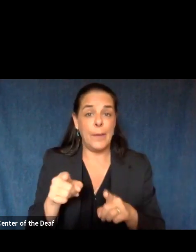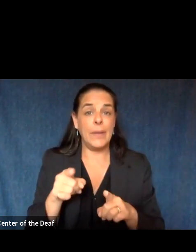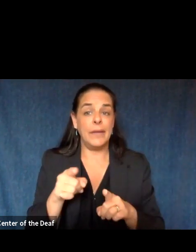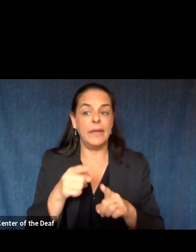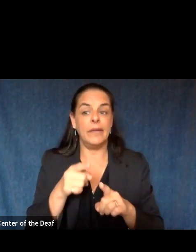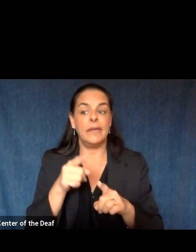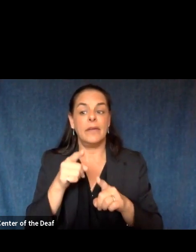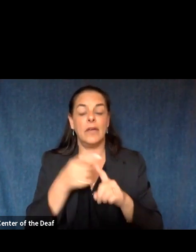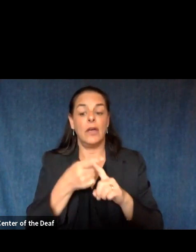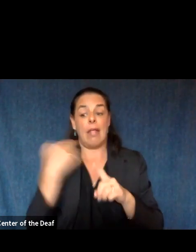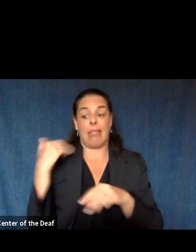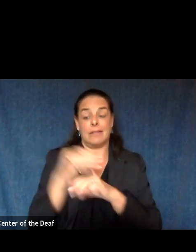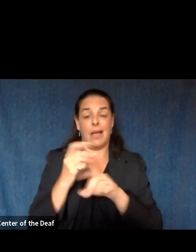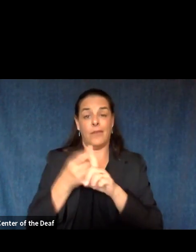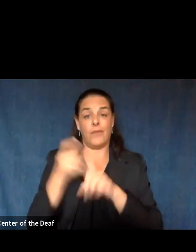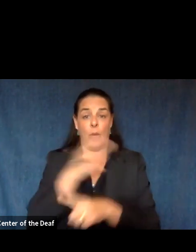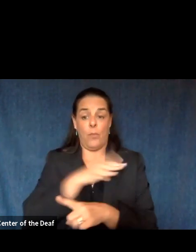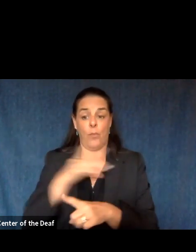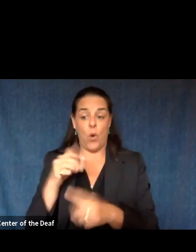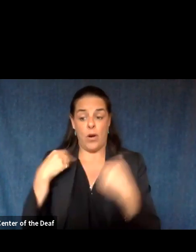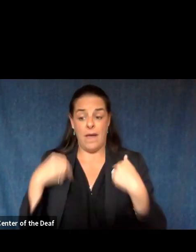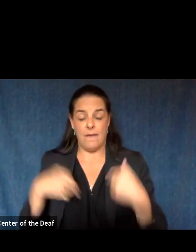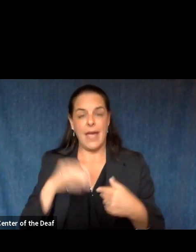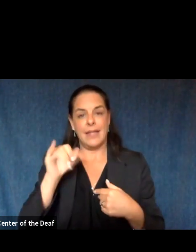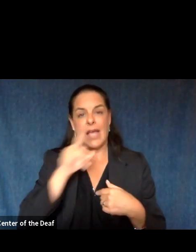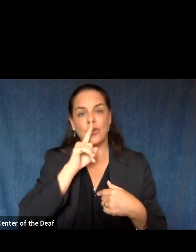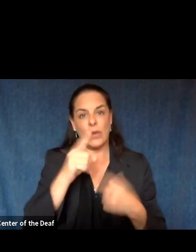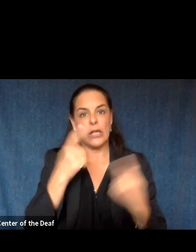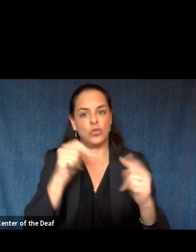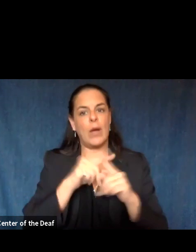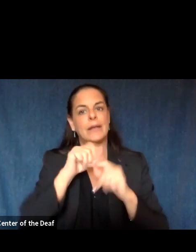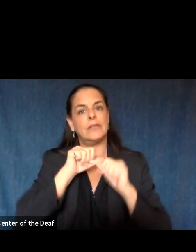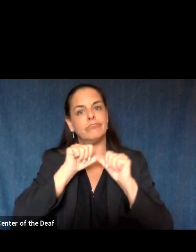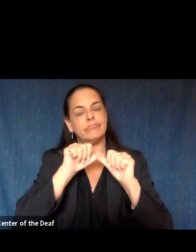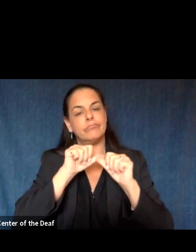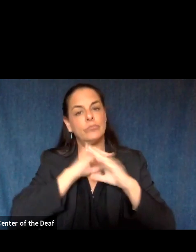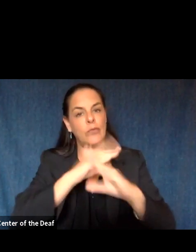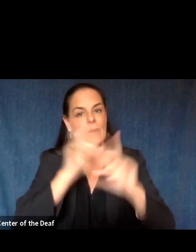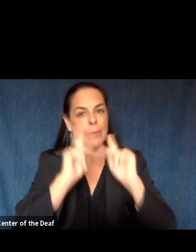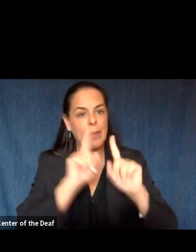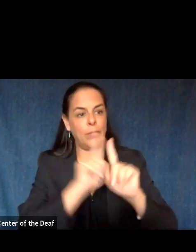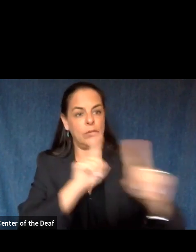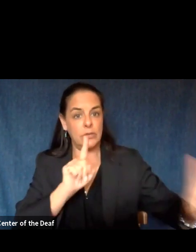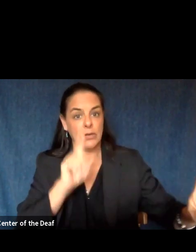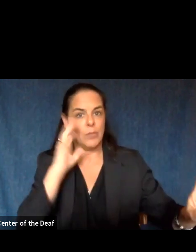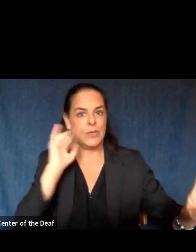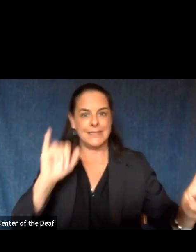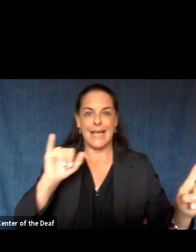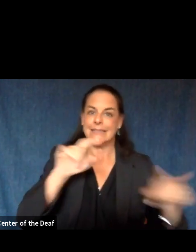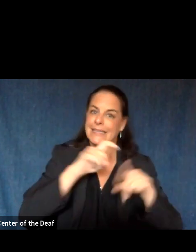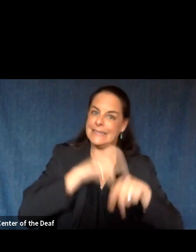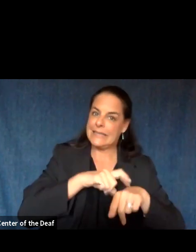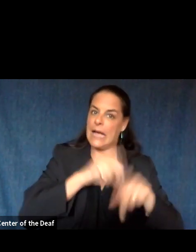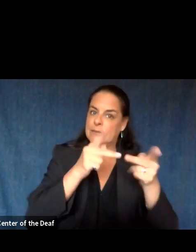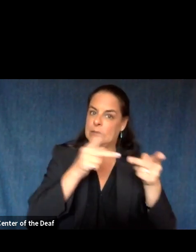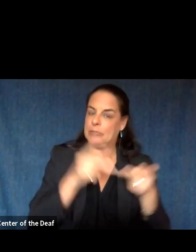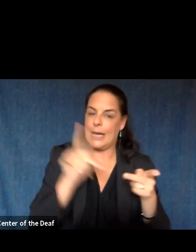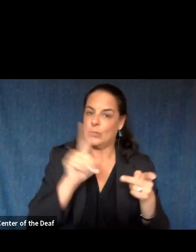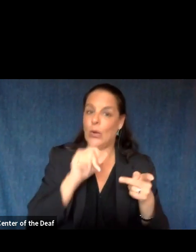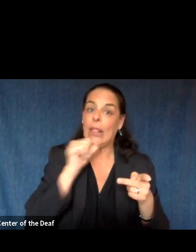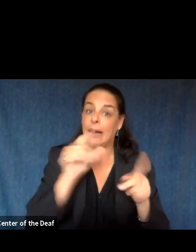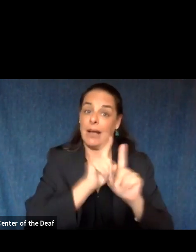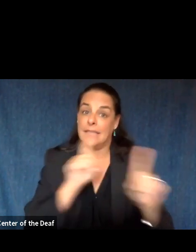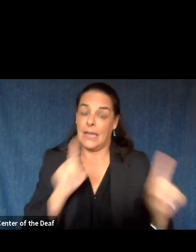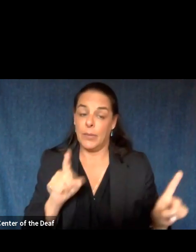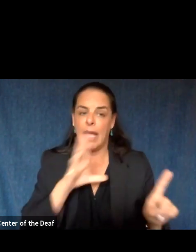Health last night, that really is to try to keep people separated because those were the times and areas where they weren't. It also